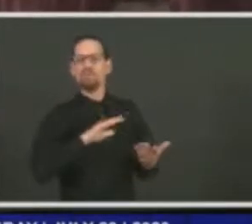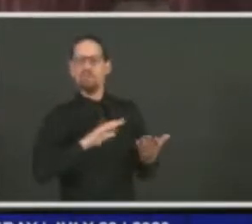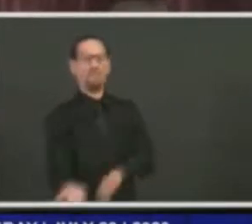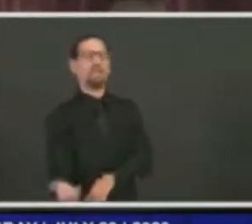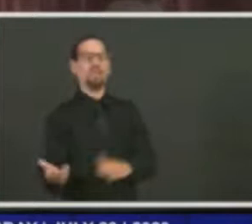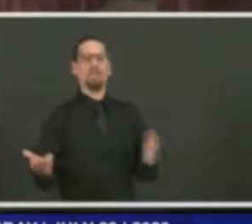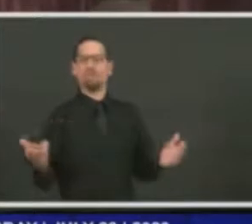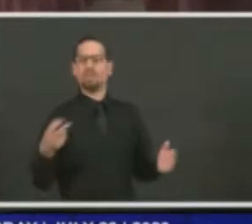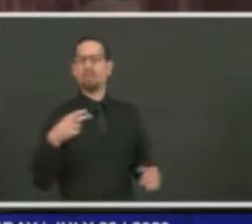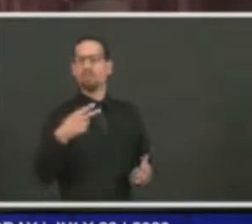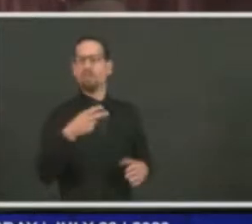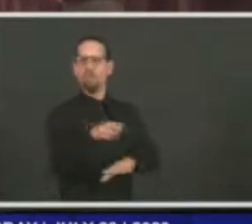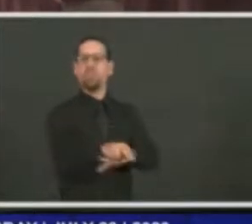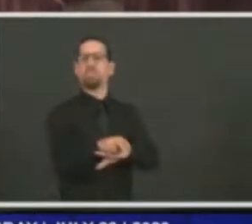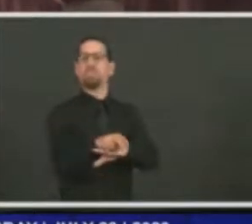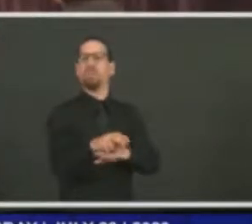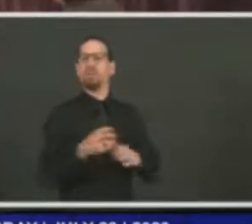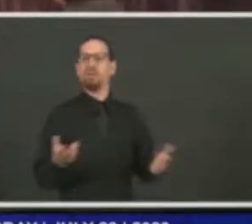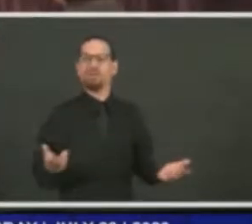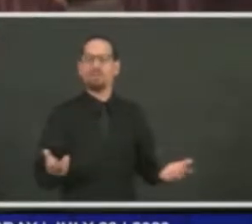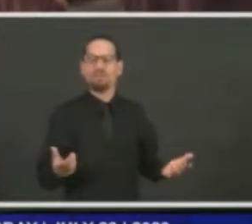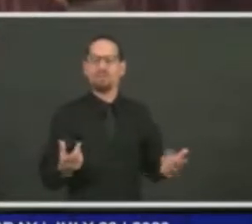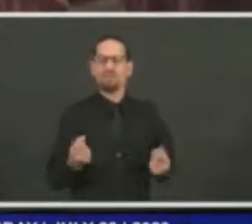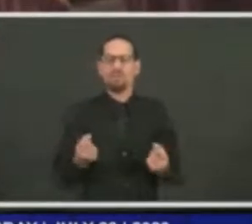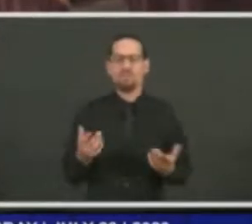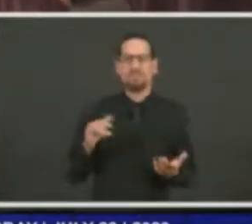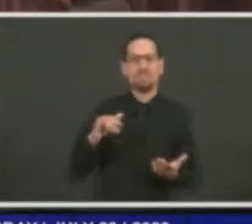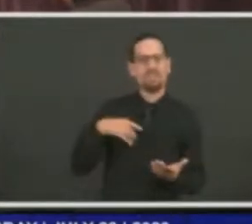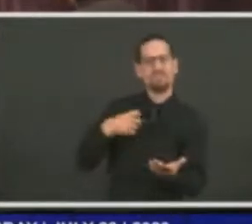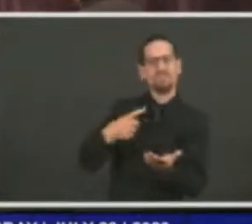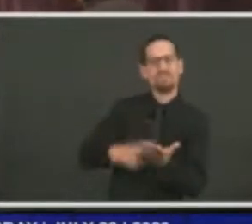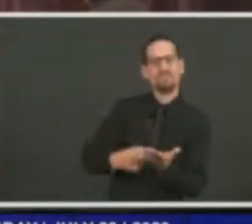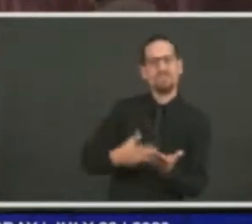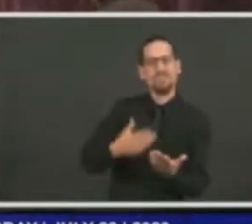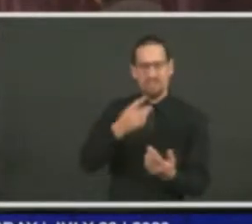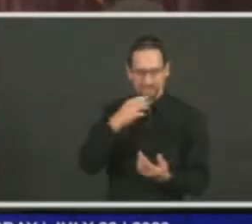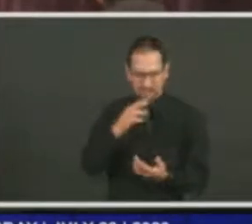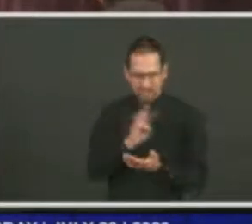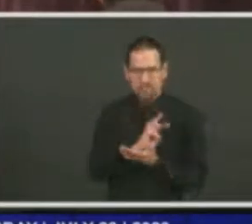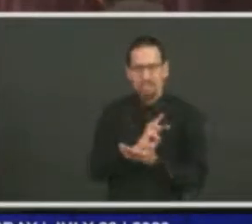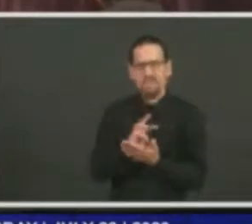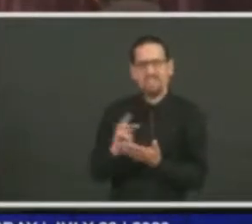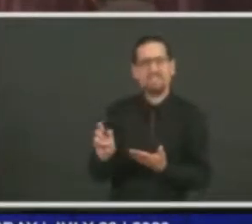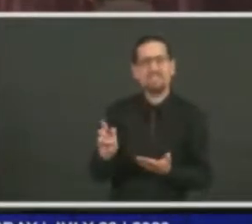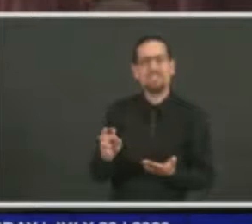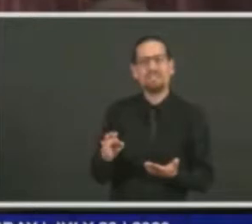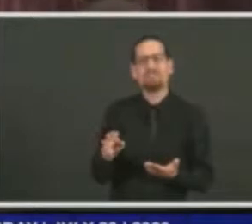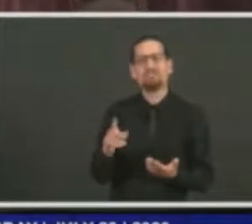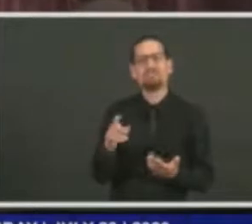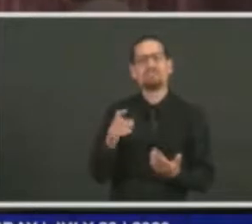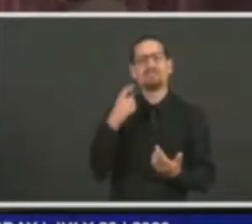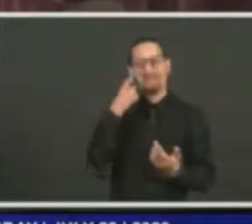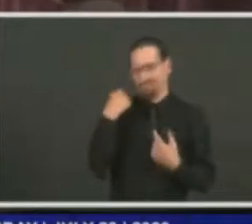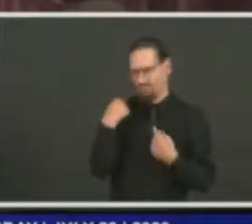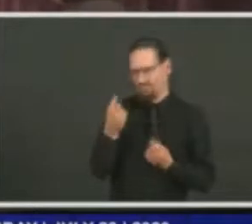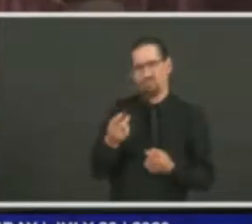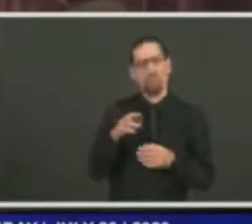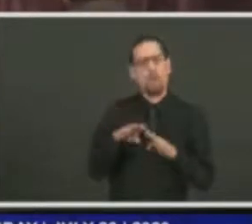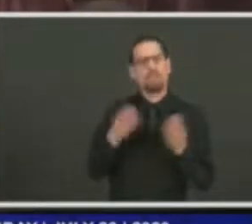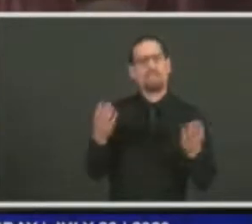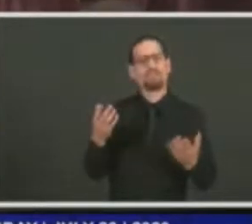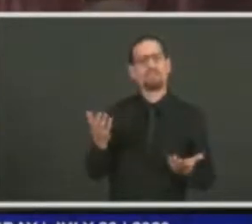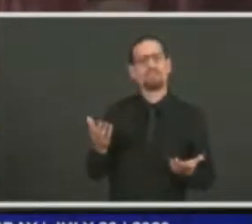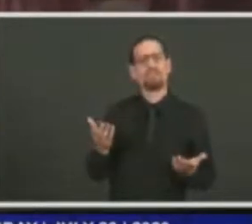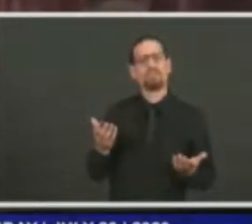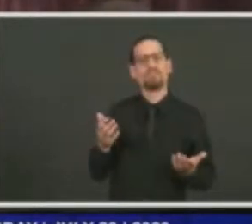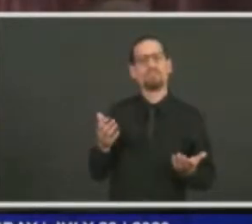So I wonder at what point you're going to revisit that. It's been 6 weeks, almost 7 weeks, right, since you reopened for visiting. That seems longer than